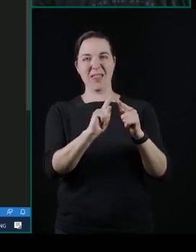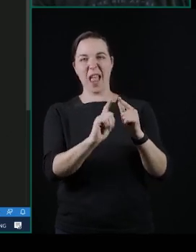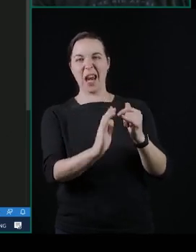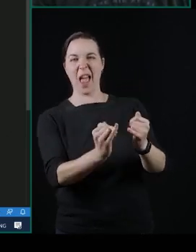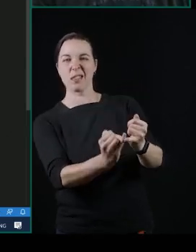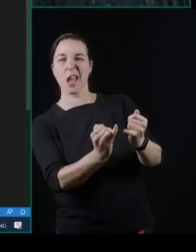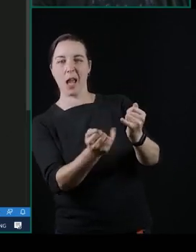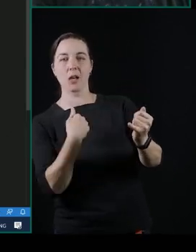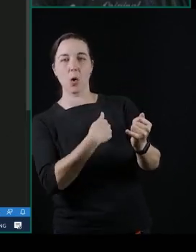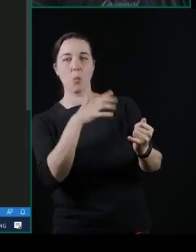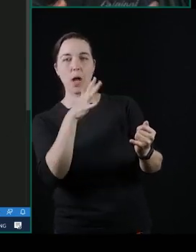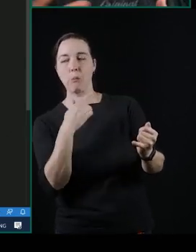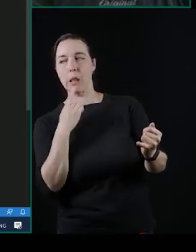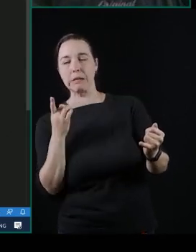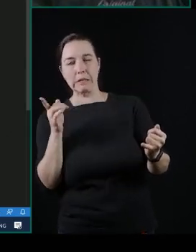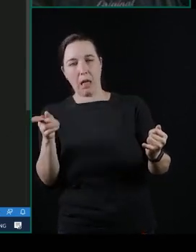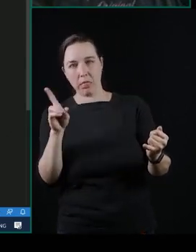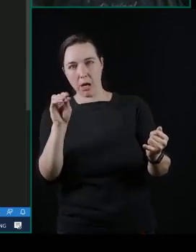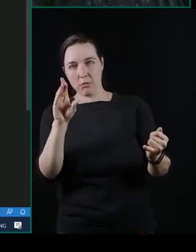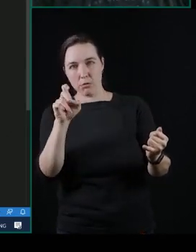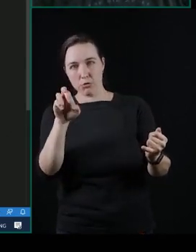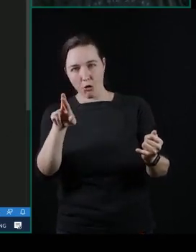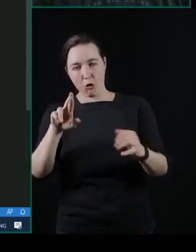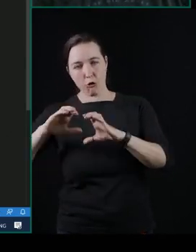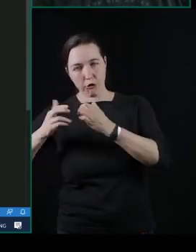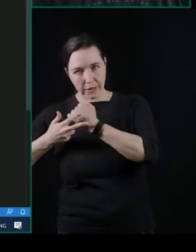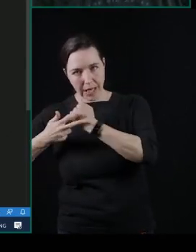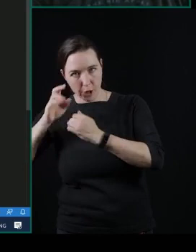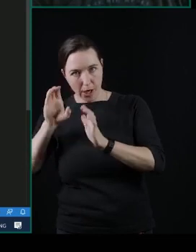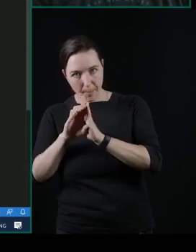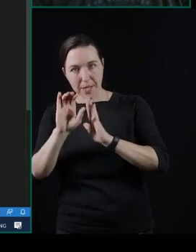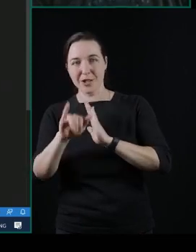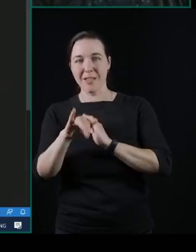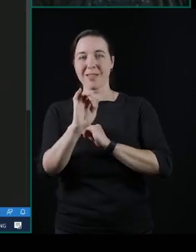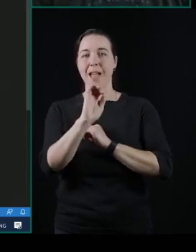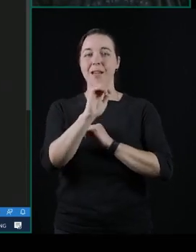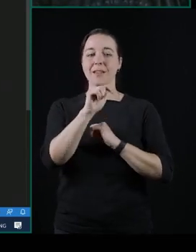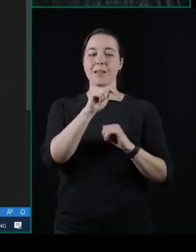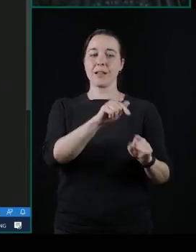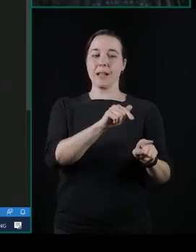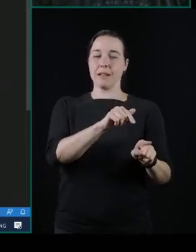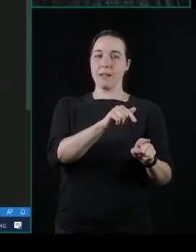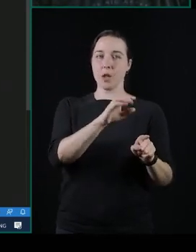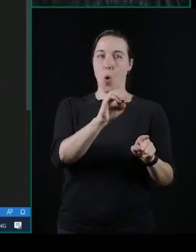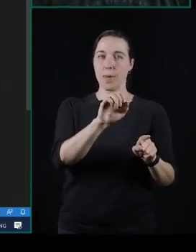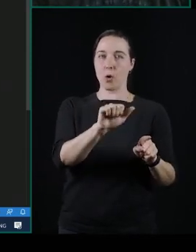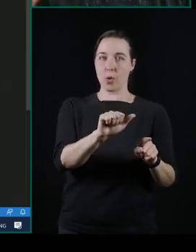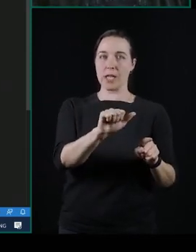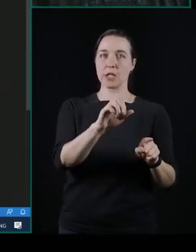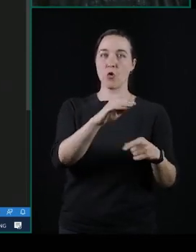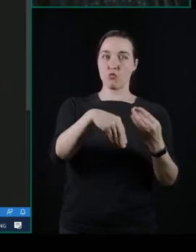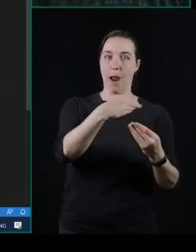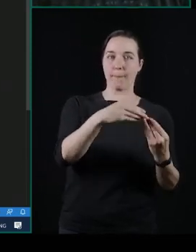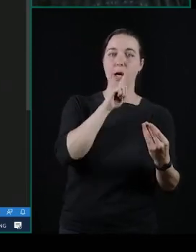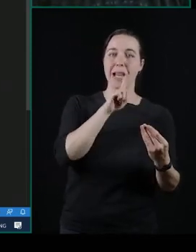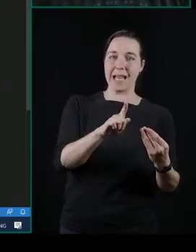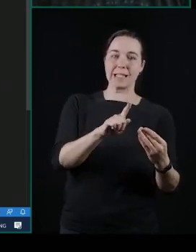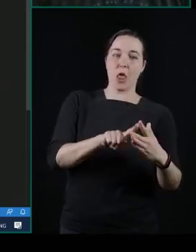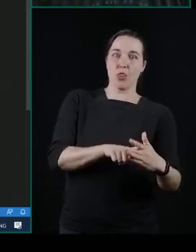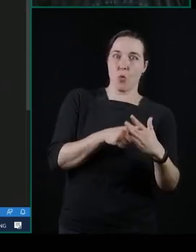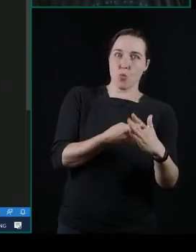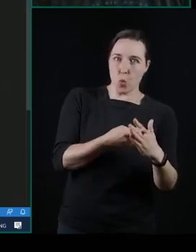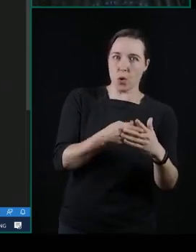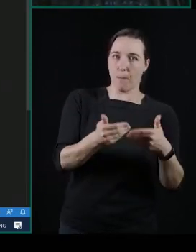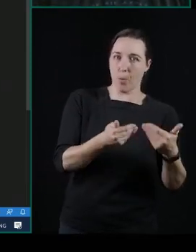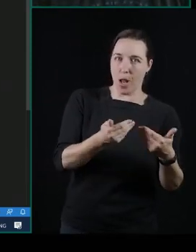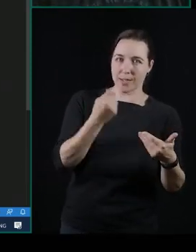at the end, we will tell the Docker container image that the OpenArena executable is actually the root process